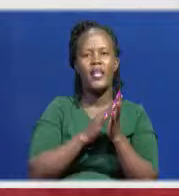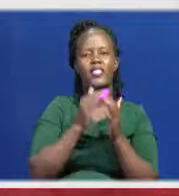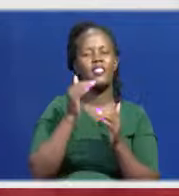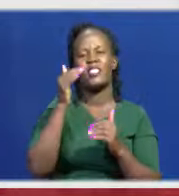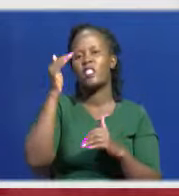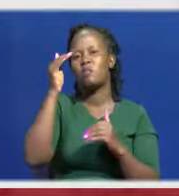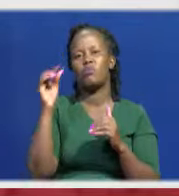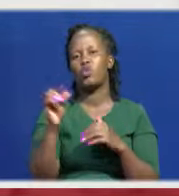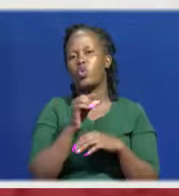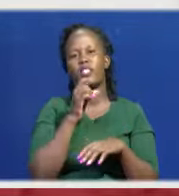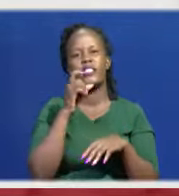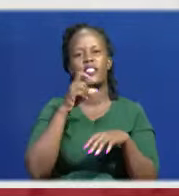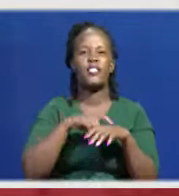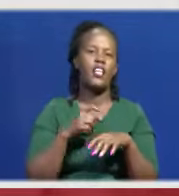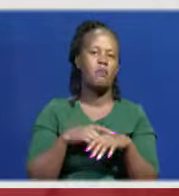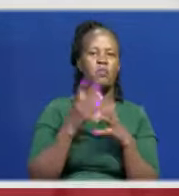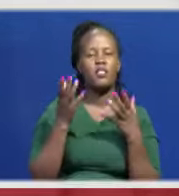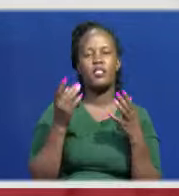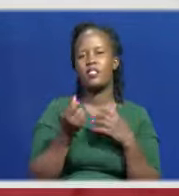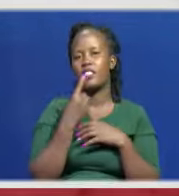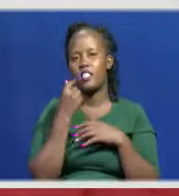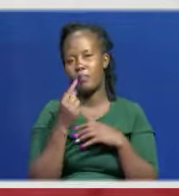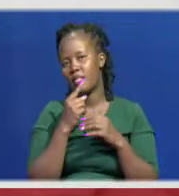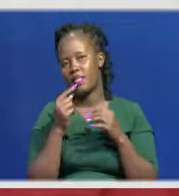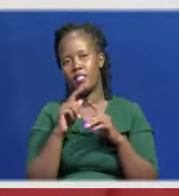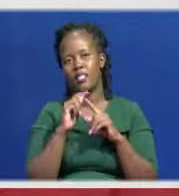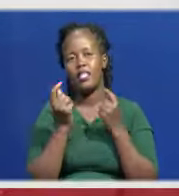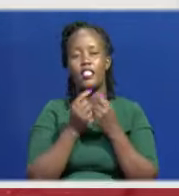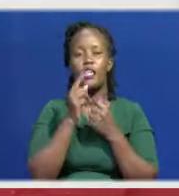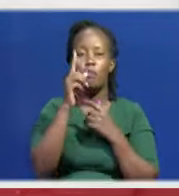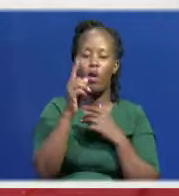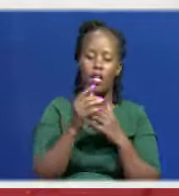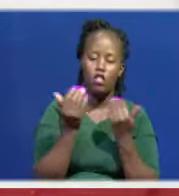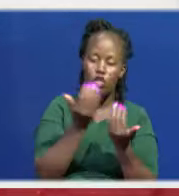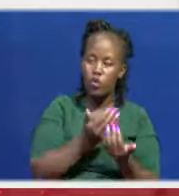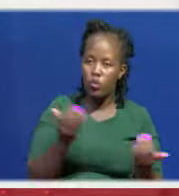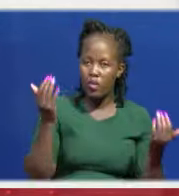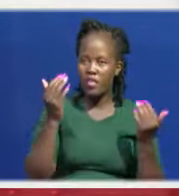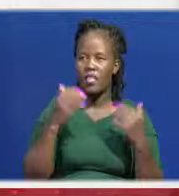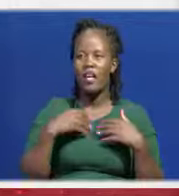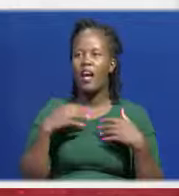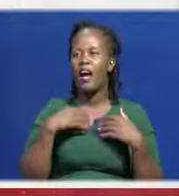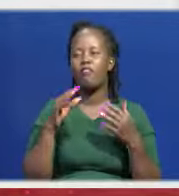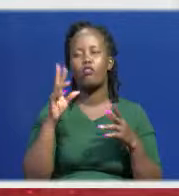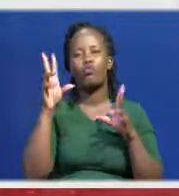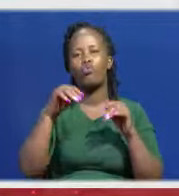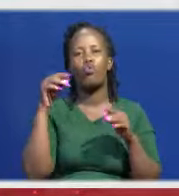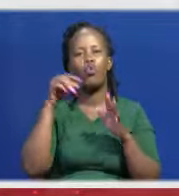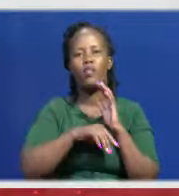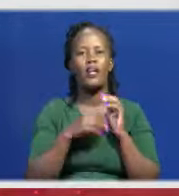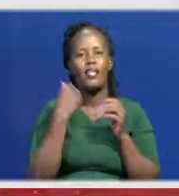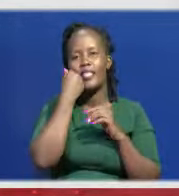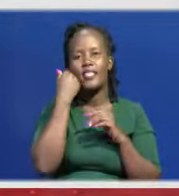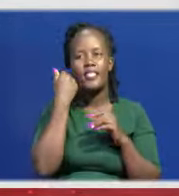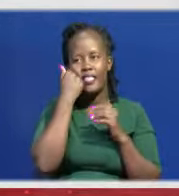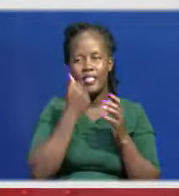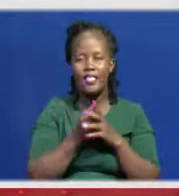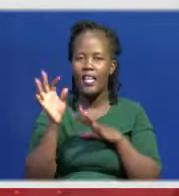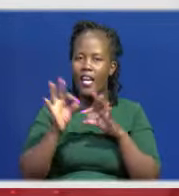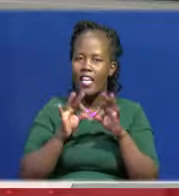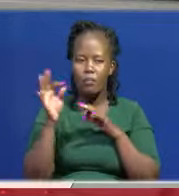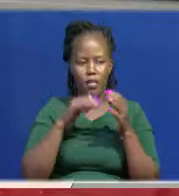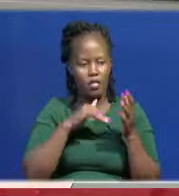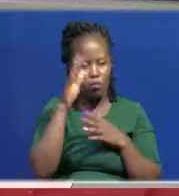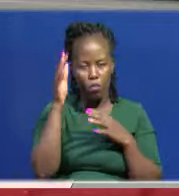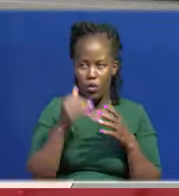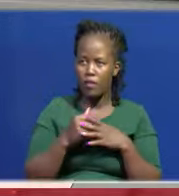tuberculosis 1, I think type 1 in children, with non-severe disease. Unpack this for us. Yeah, thanks